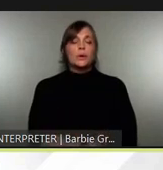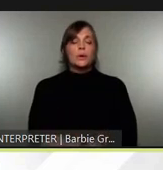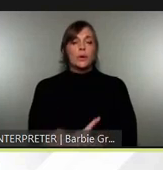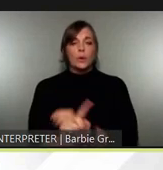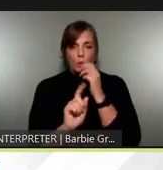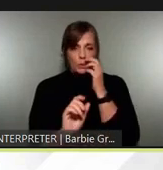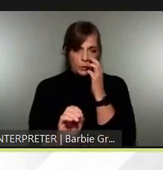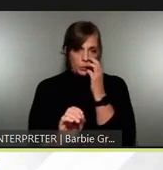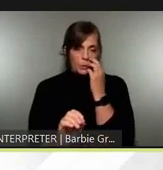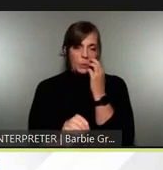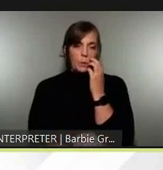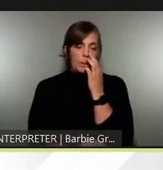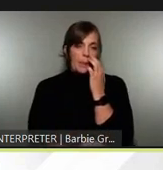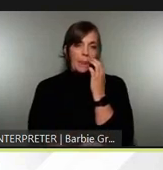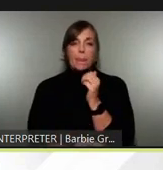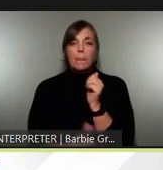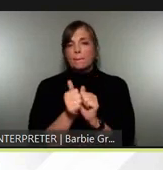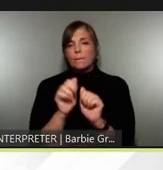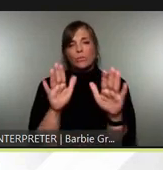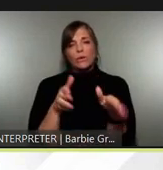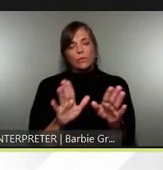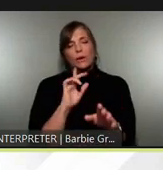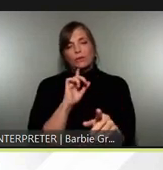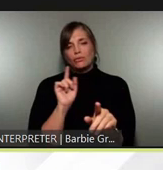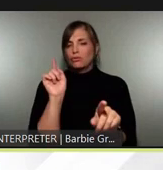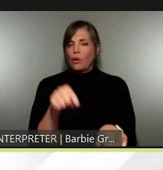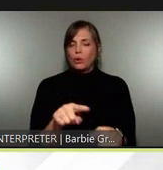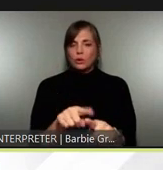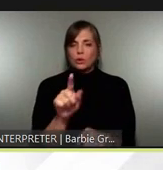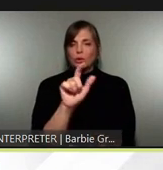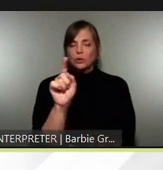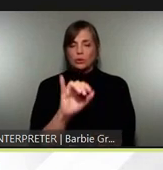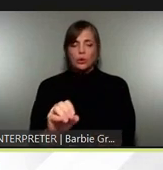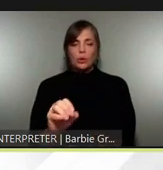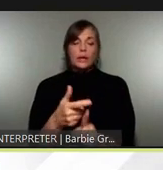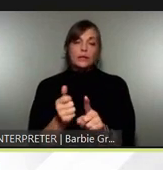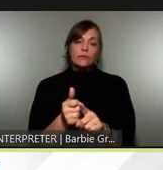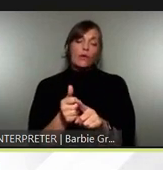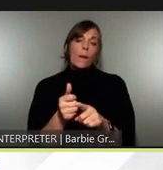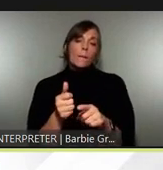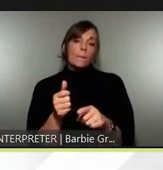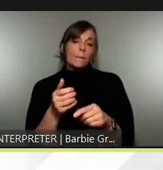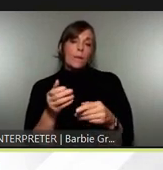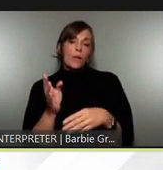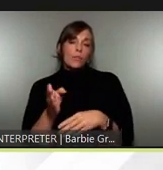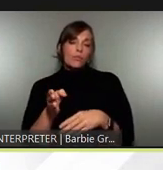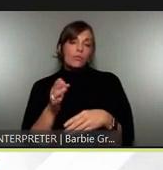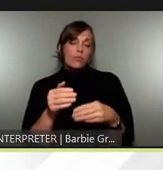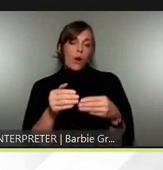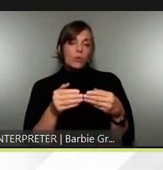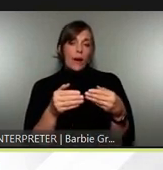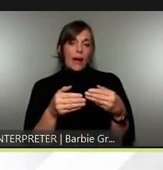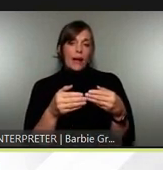The most wonderful way to go to the zoo, for those who have experienced it, is from the gate on Broadway. We're planning to go right past